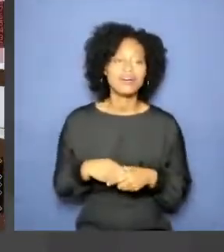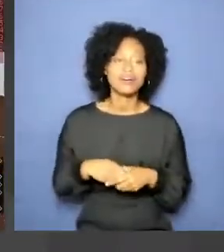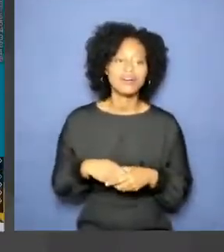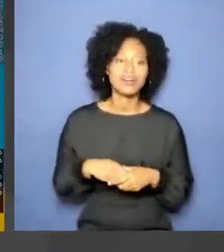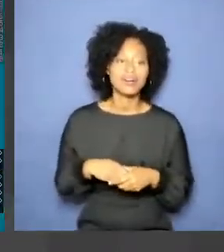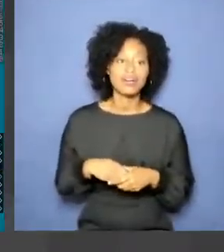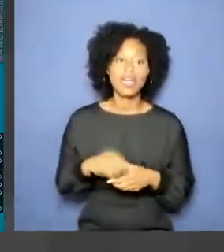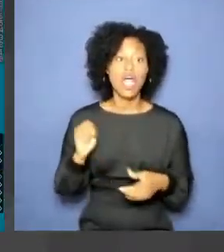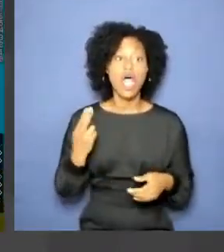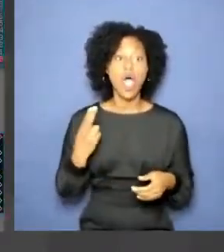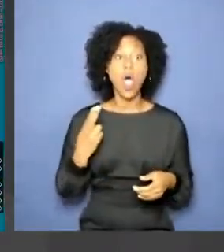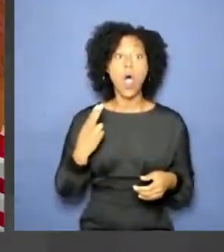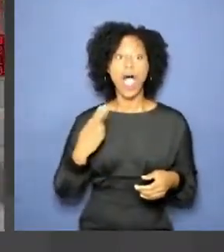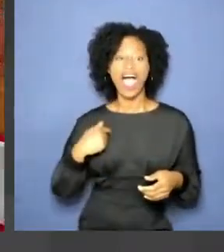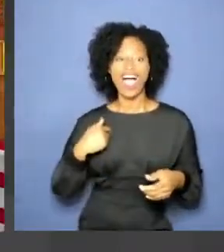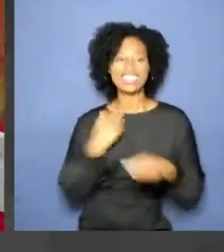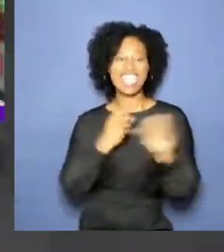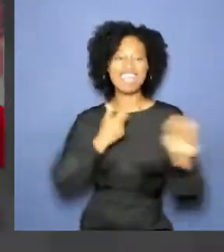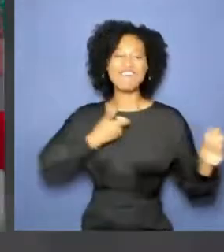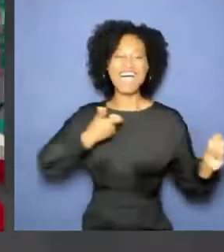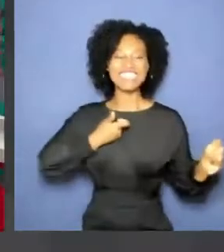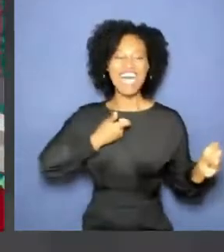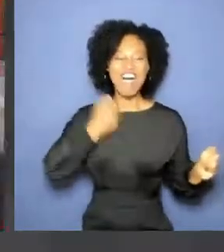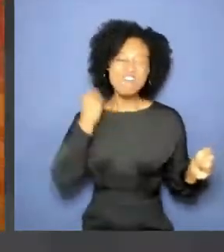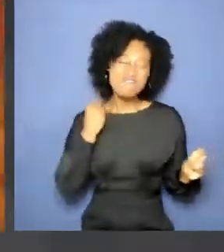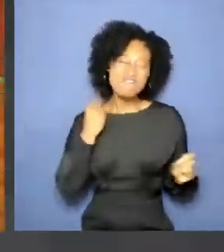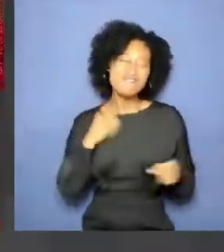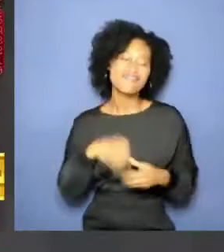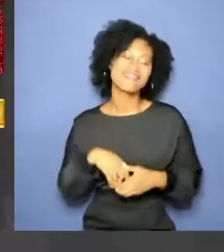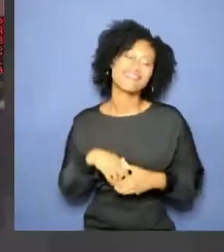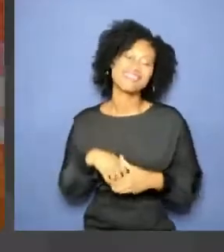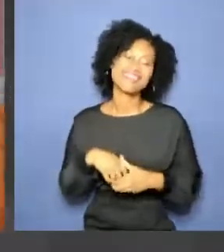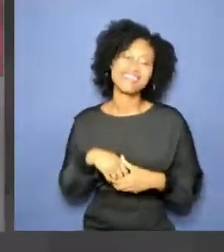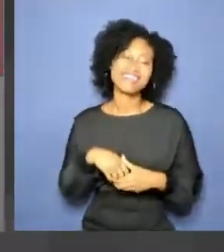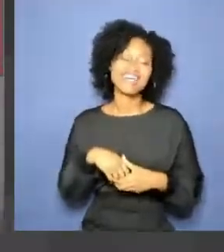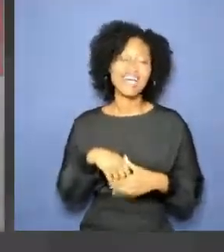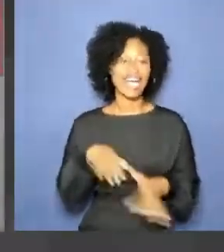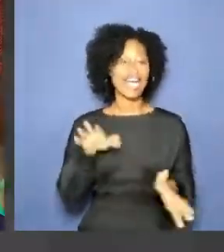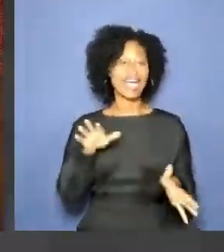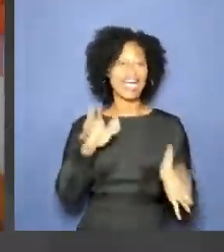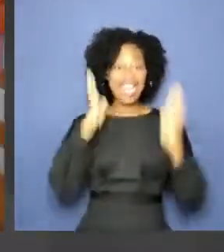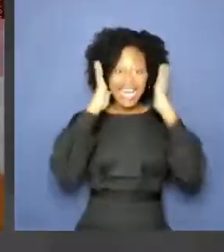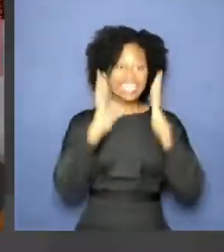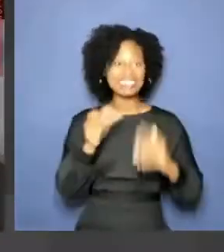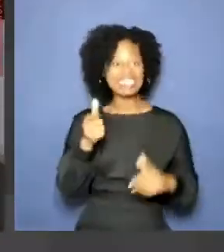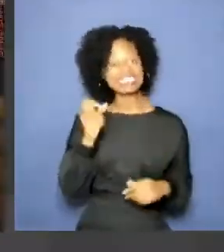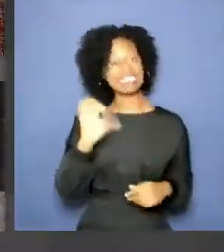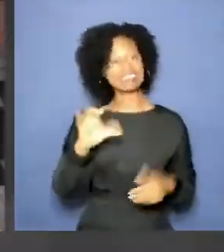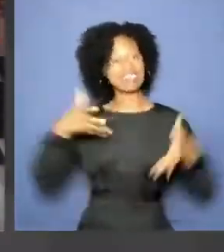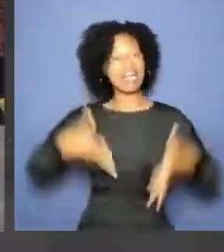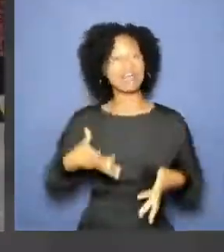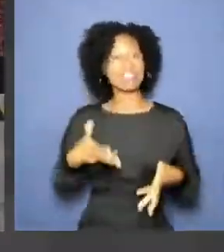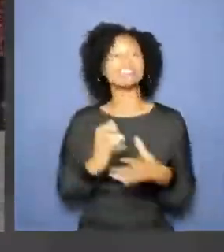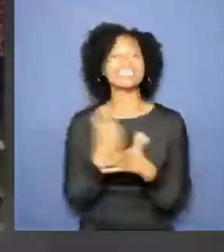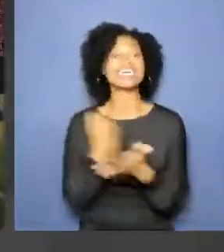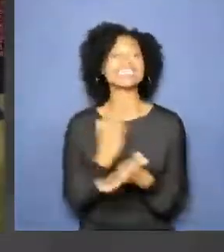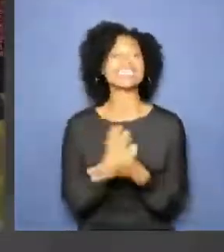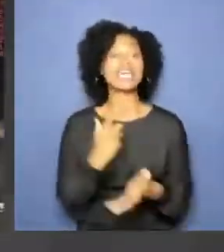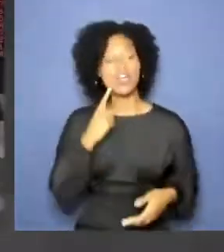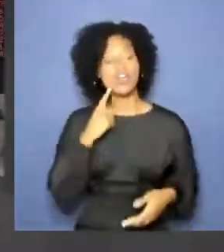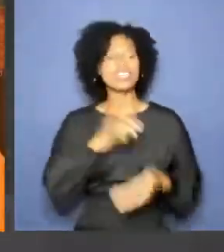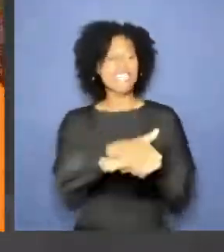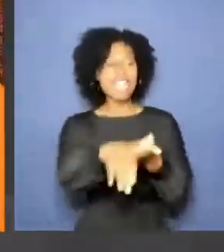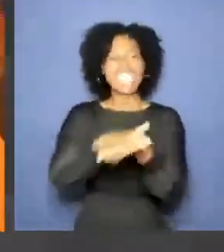Oh, I saved myself. Keep running. You've got 10 seconds left. I got them all! Let's go! Nice. Nice,